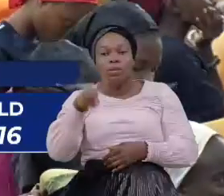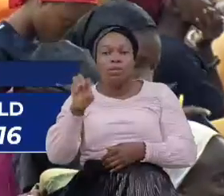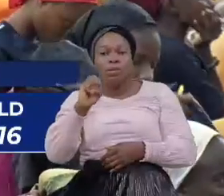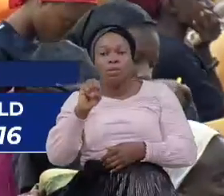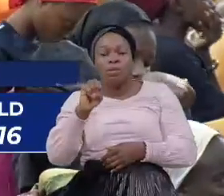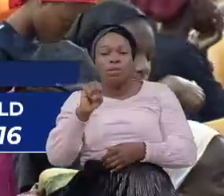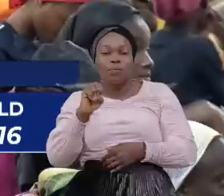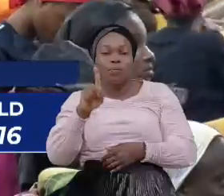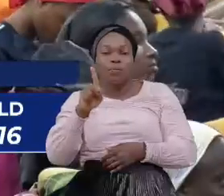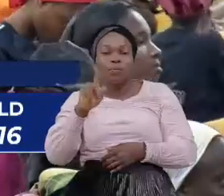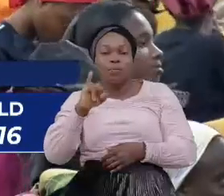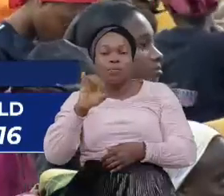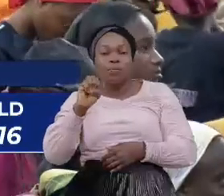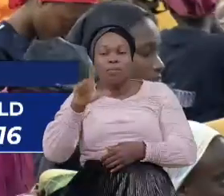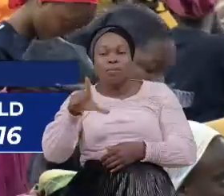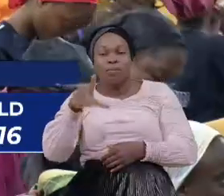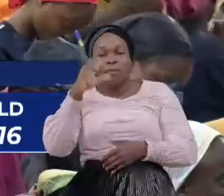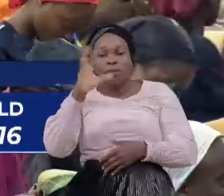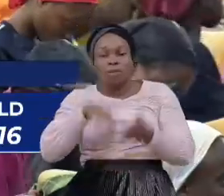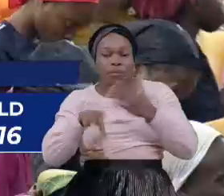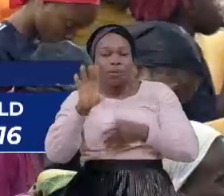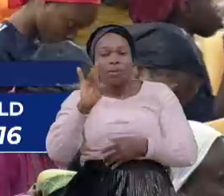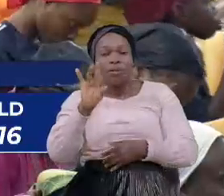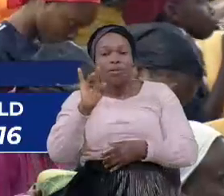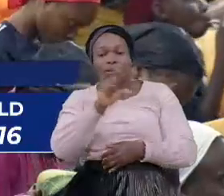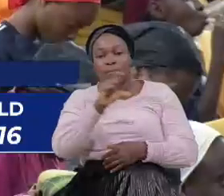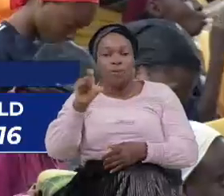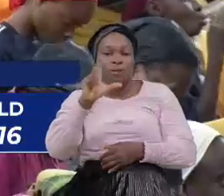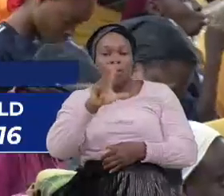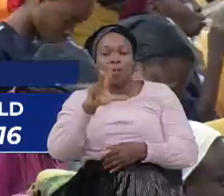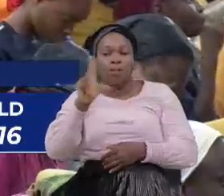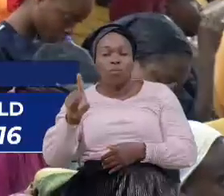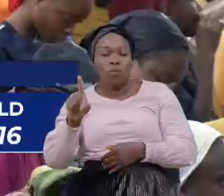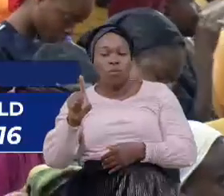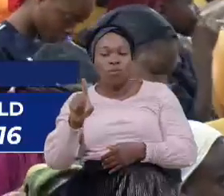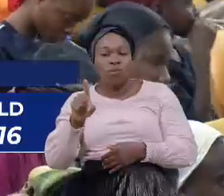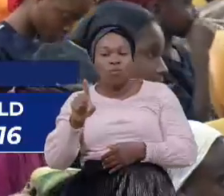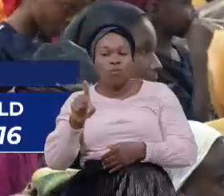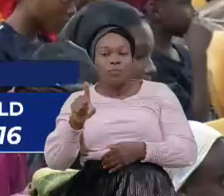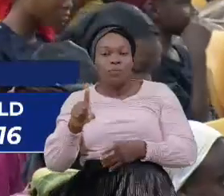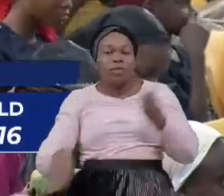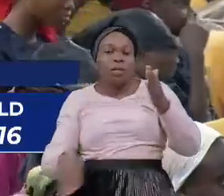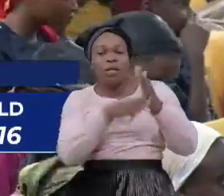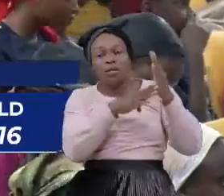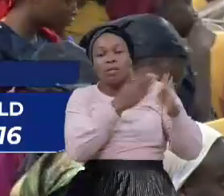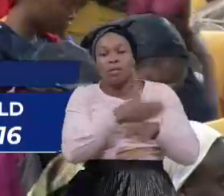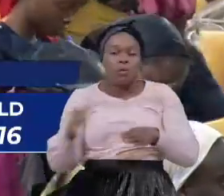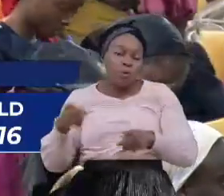18, verse 31. Cast away from you all